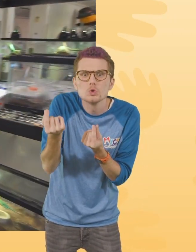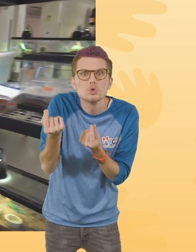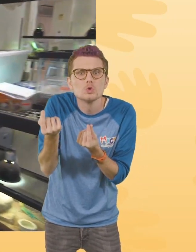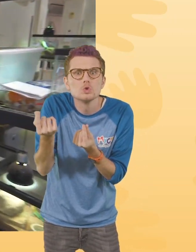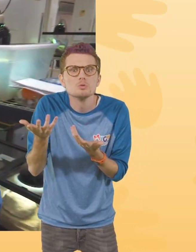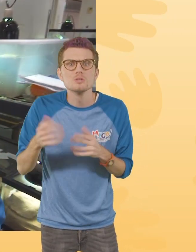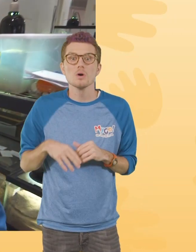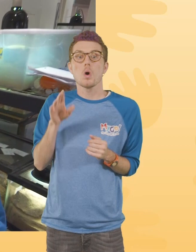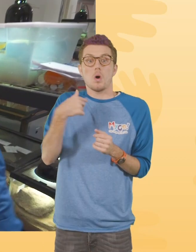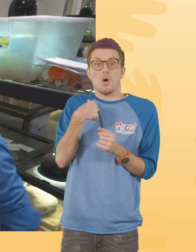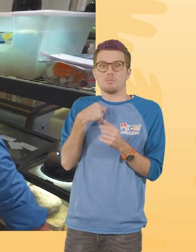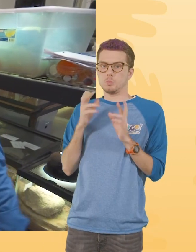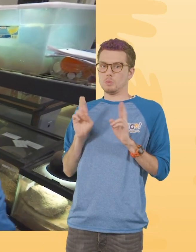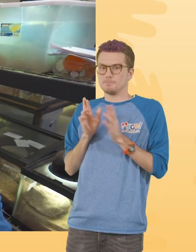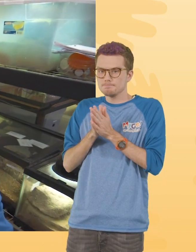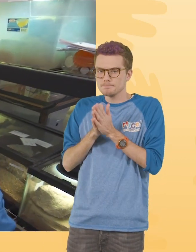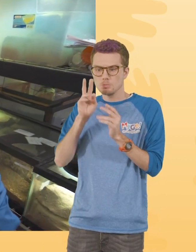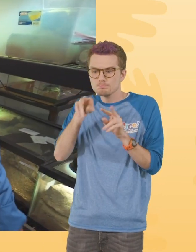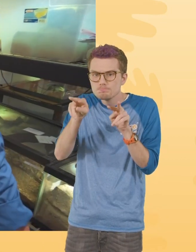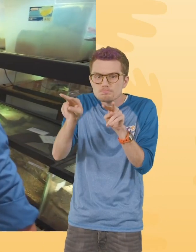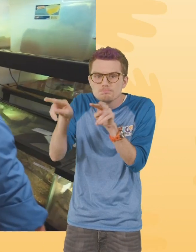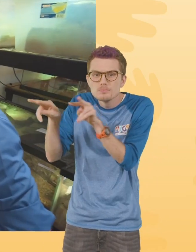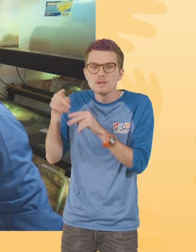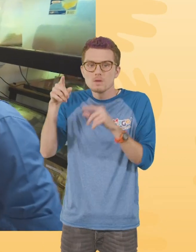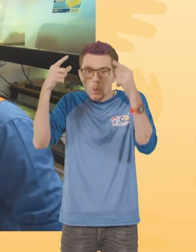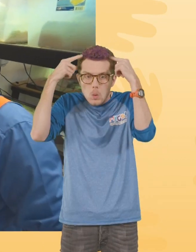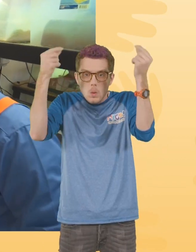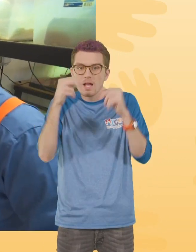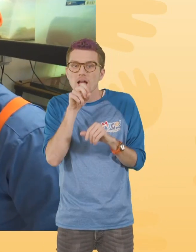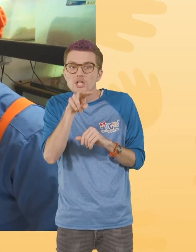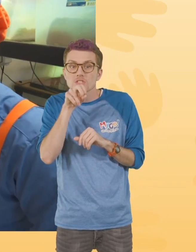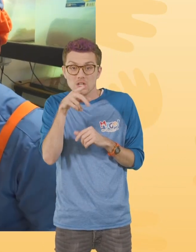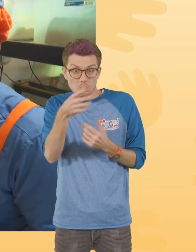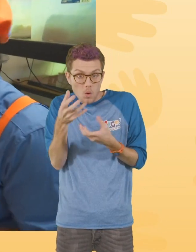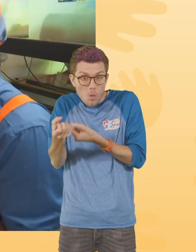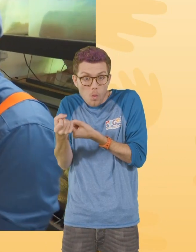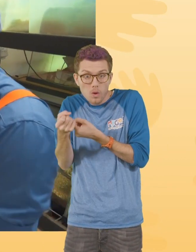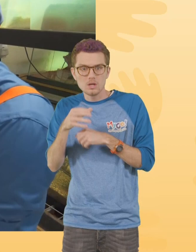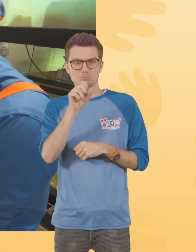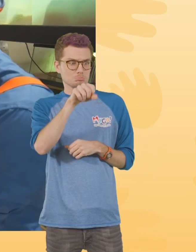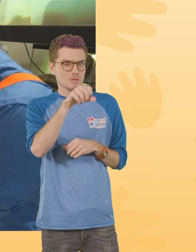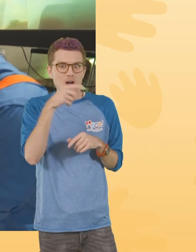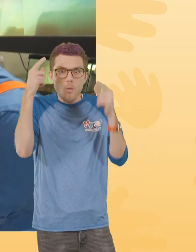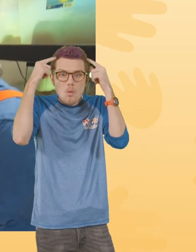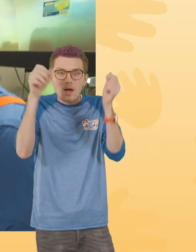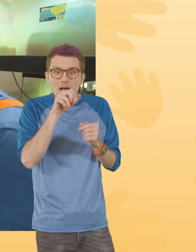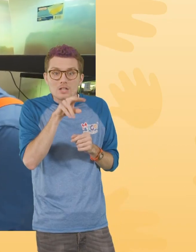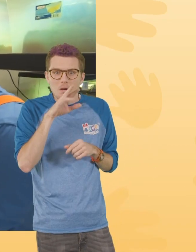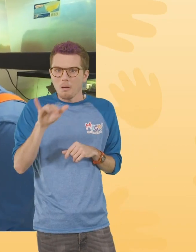doing? Just getting ready to check out one of our horned lizards. Did you want to hold him? Yeah, a horned lizard. That's cool.